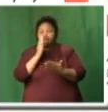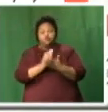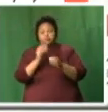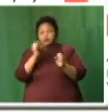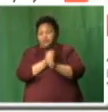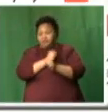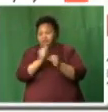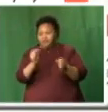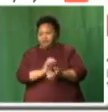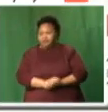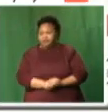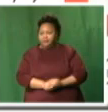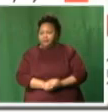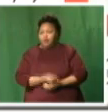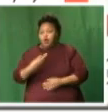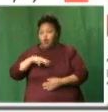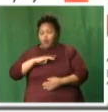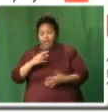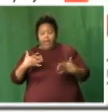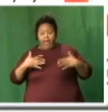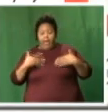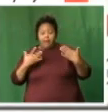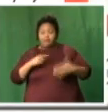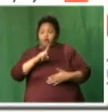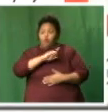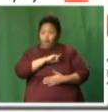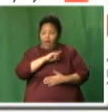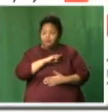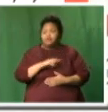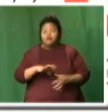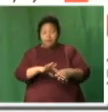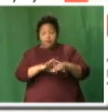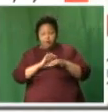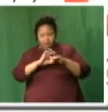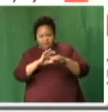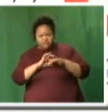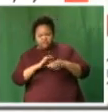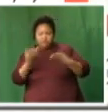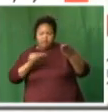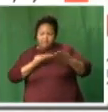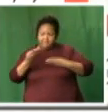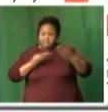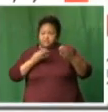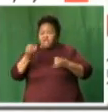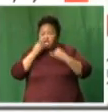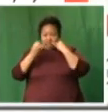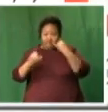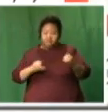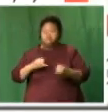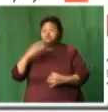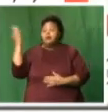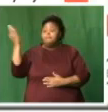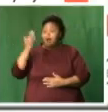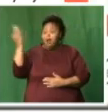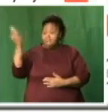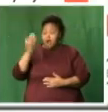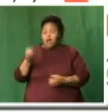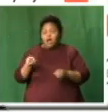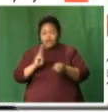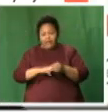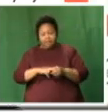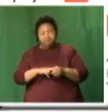bona babone umsebenzi baphalali nathi kube lithuba lokuthi sindlulise kubonga lokukhulu kubo